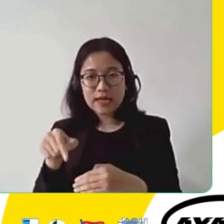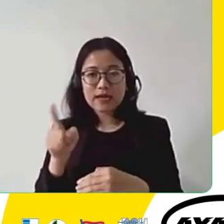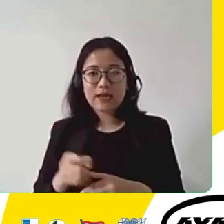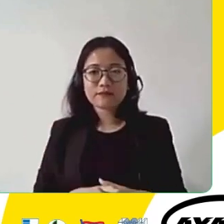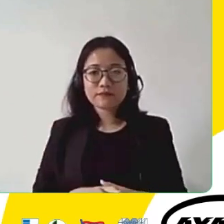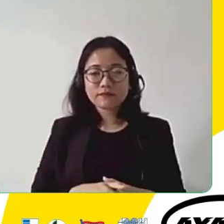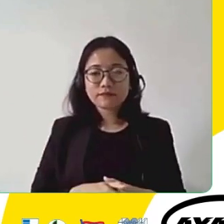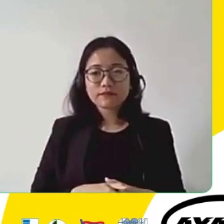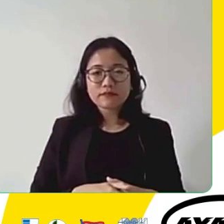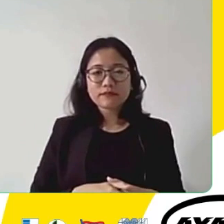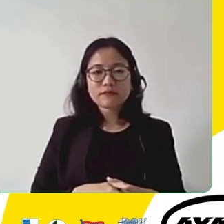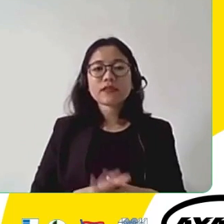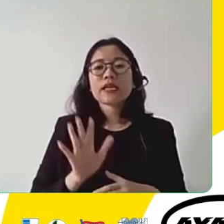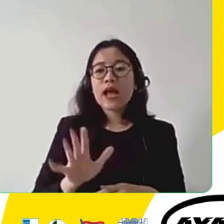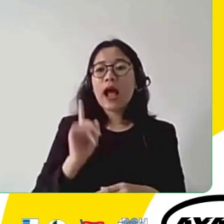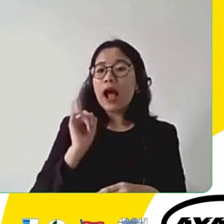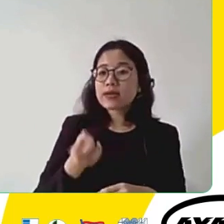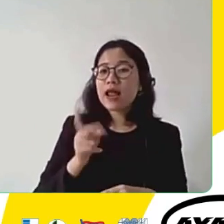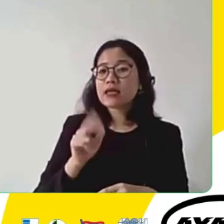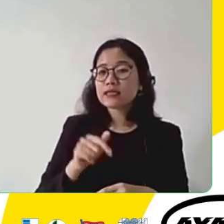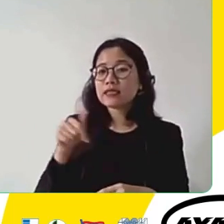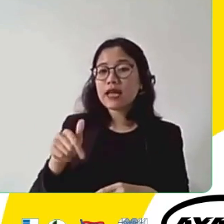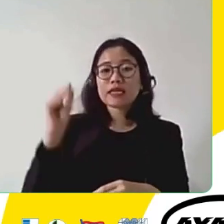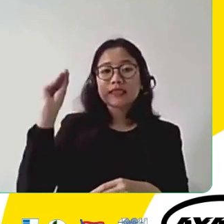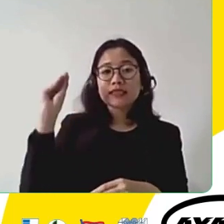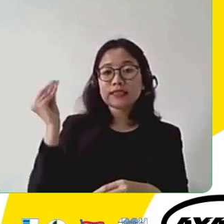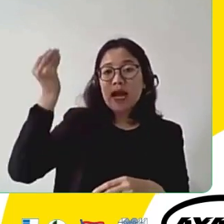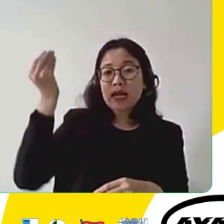Jakarta, based on the data of